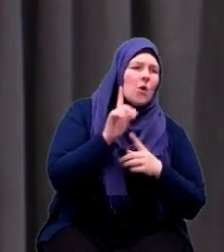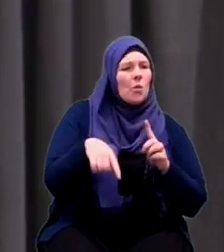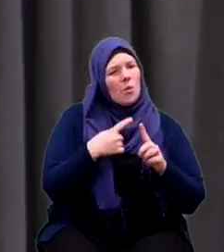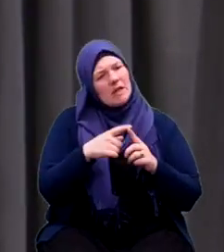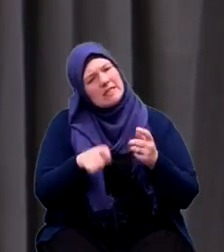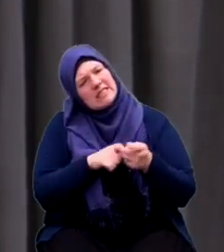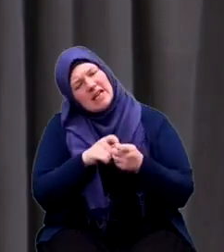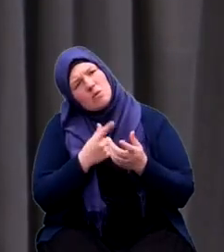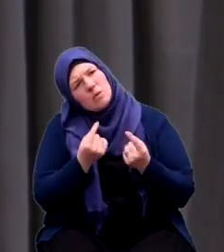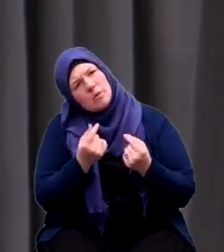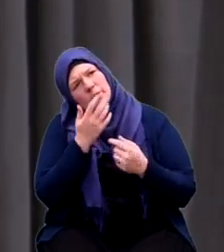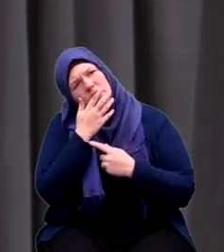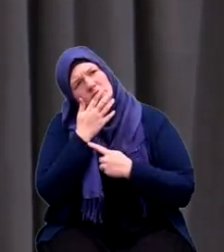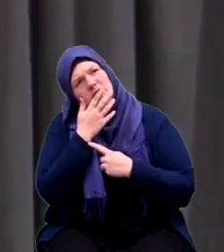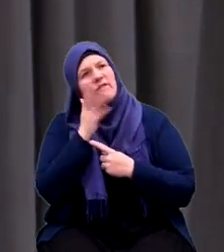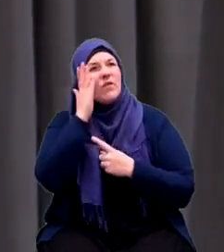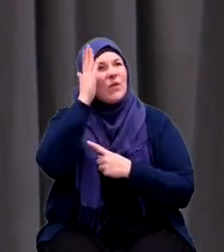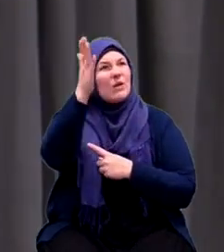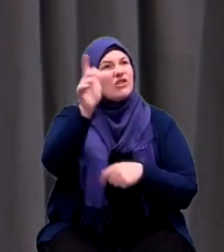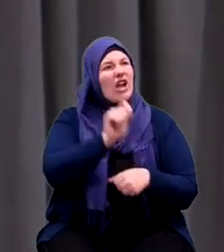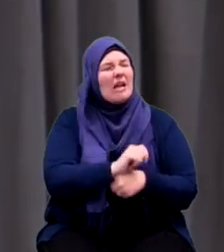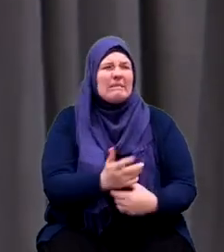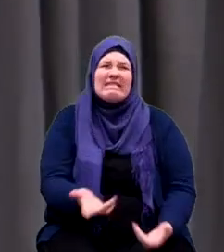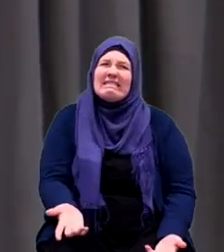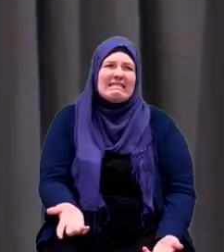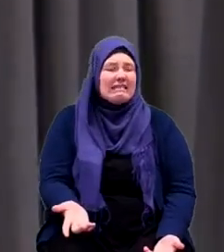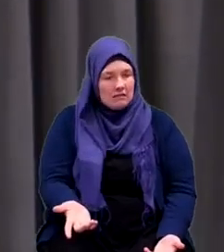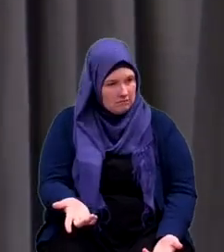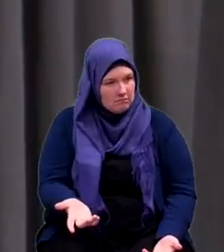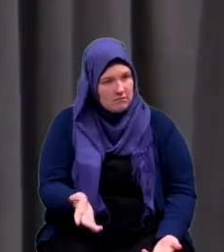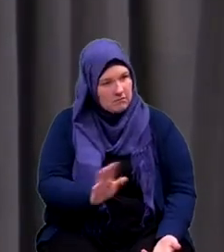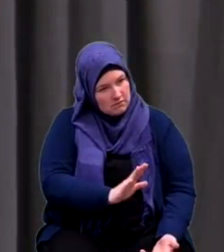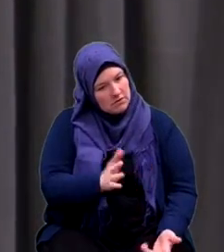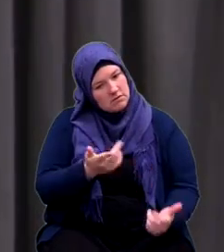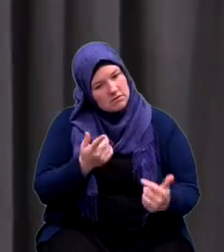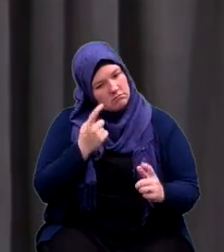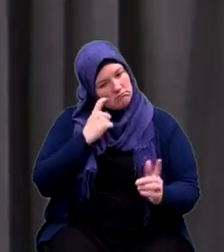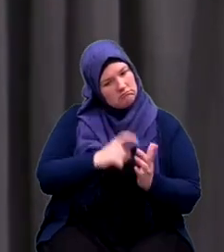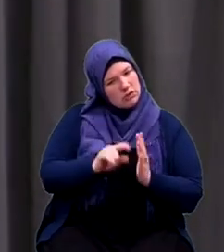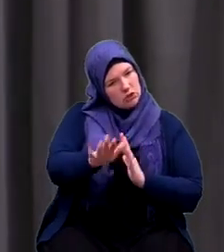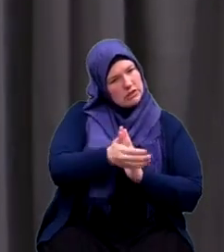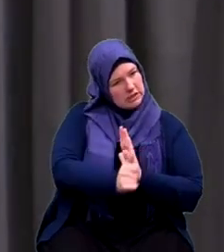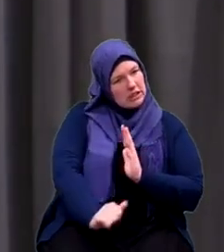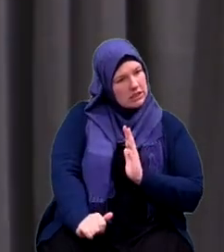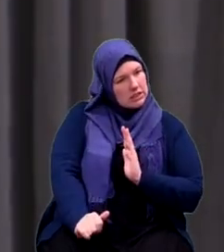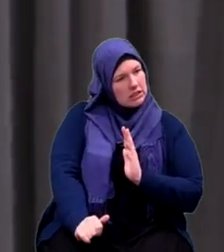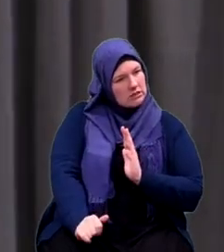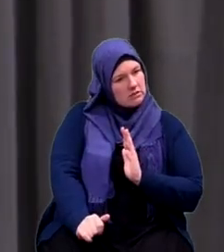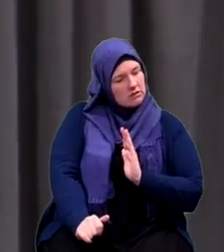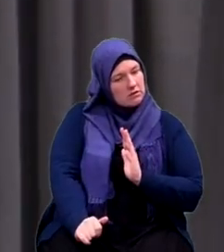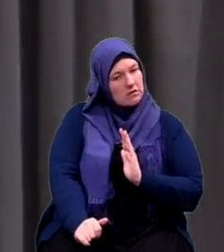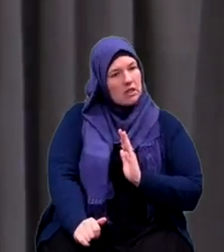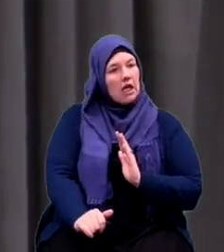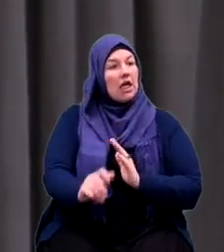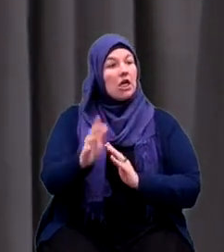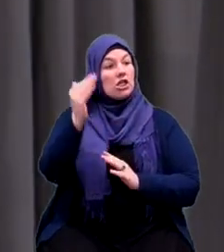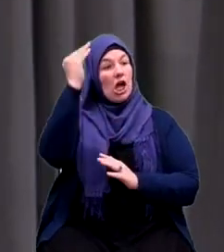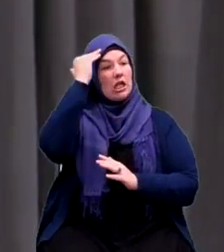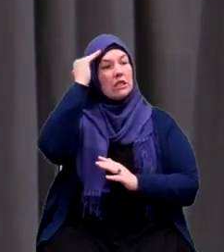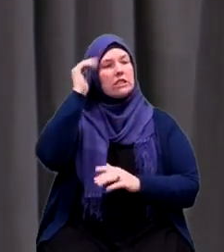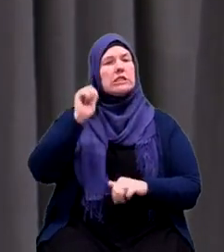specialized? So that's another issue. In the area of knowledge, hesitation,